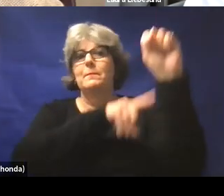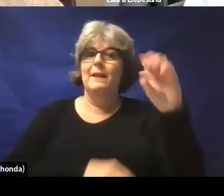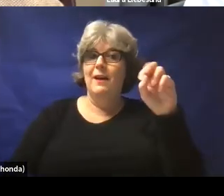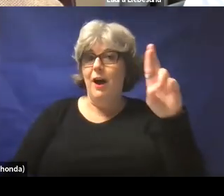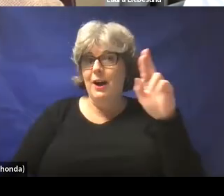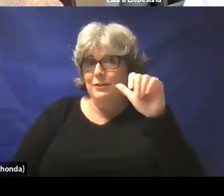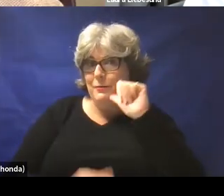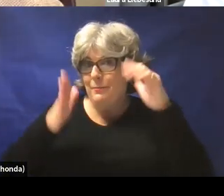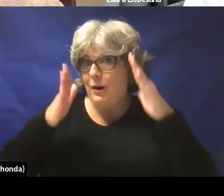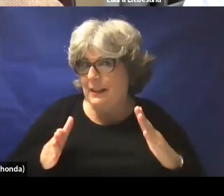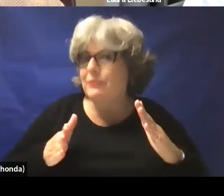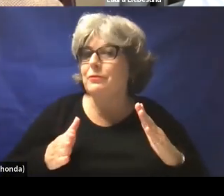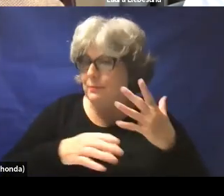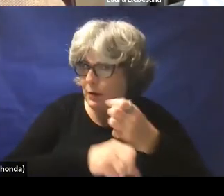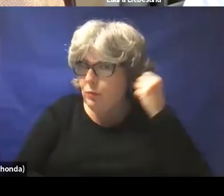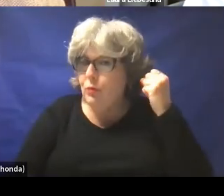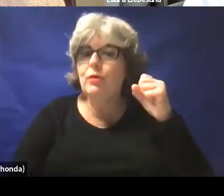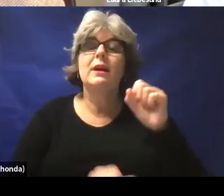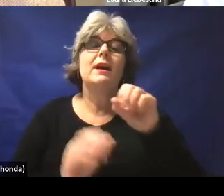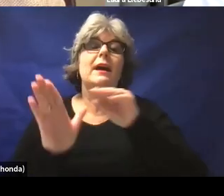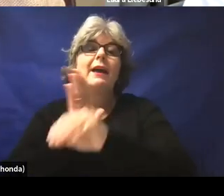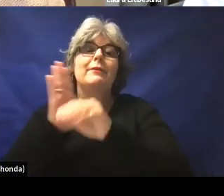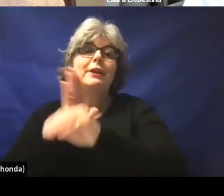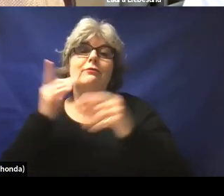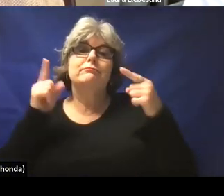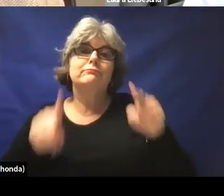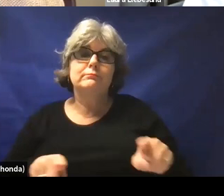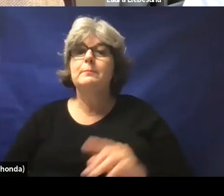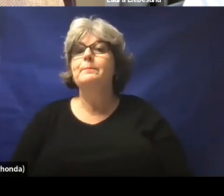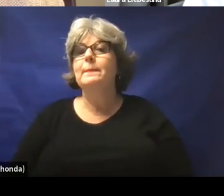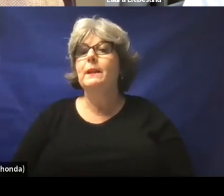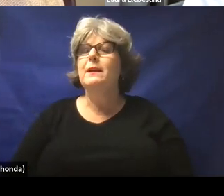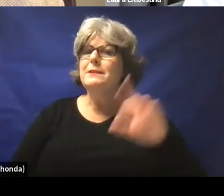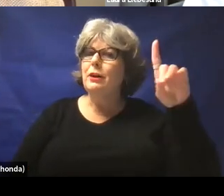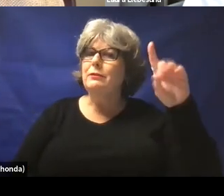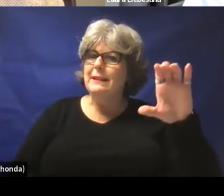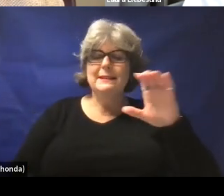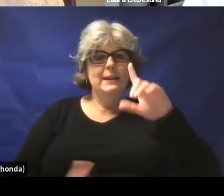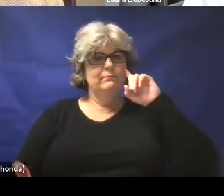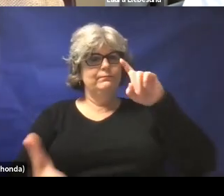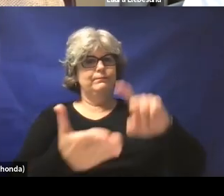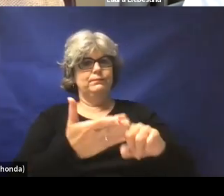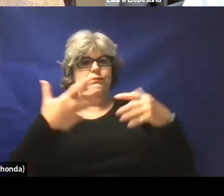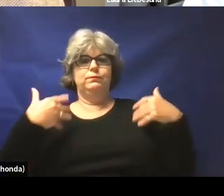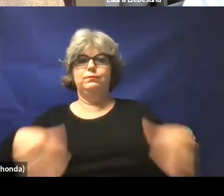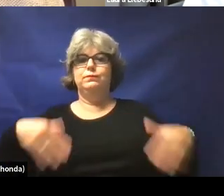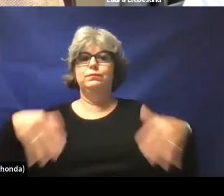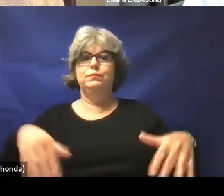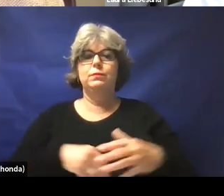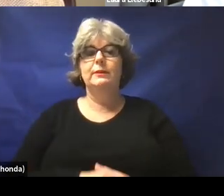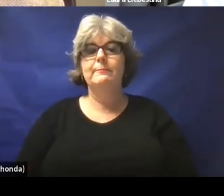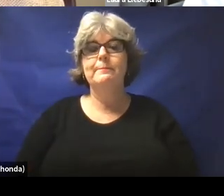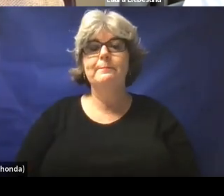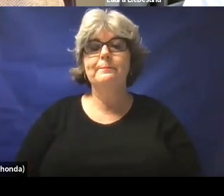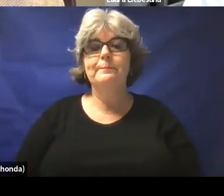of bartending and bars that's held in New Orleans every year. So, you know, really DC was put on the map. And, you